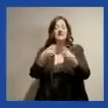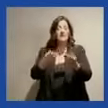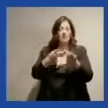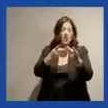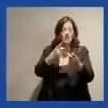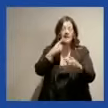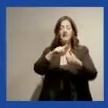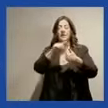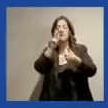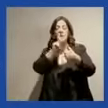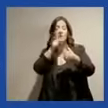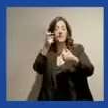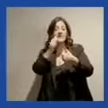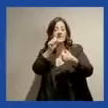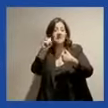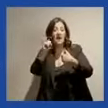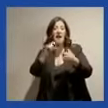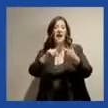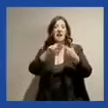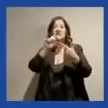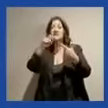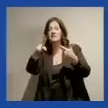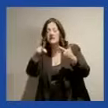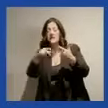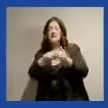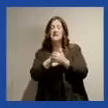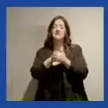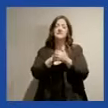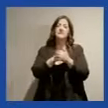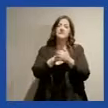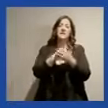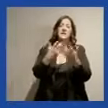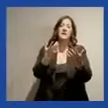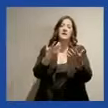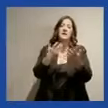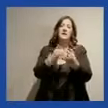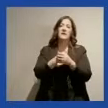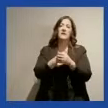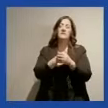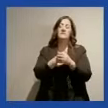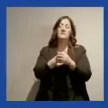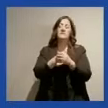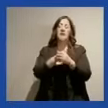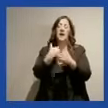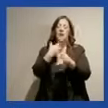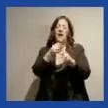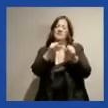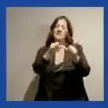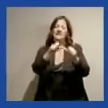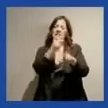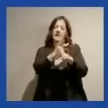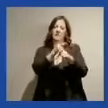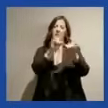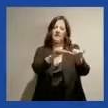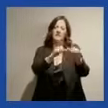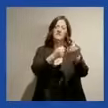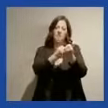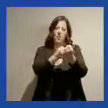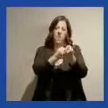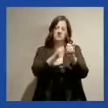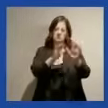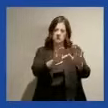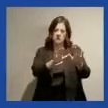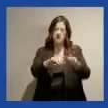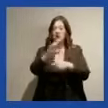SSI, well, SSP, state's program is SSP, its relationship to the SSI. I want to maintain that support. As I noted,